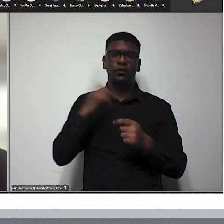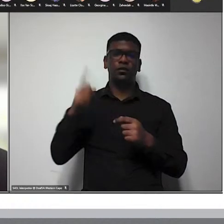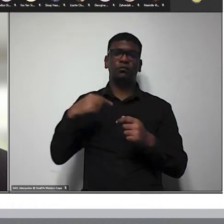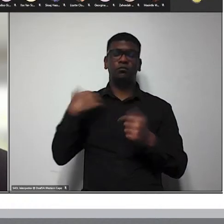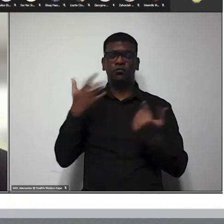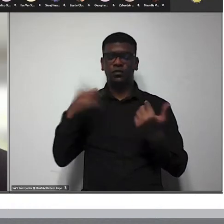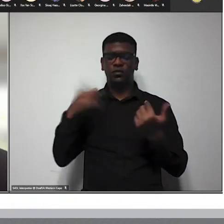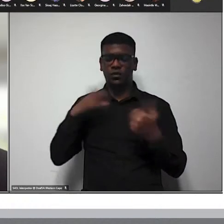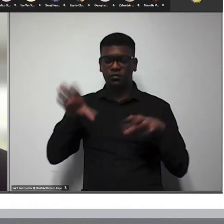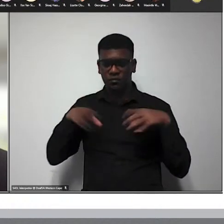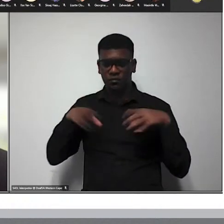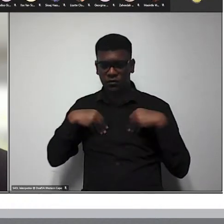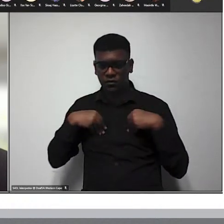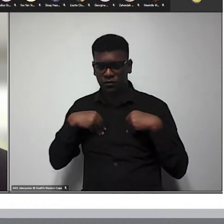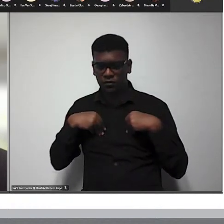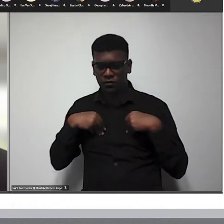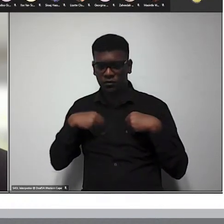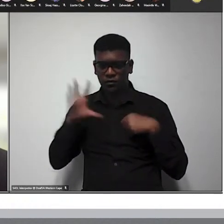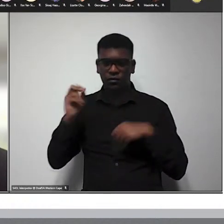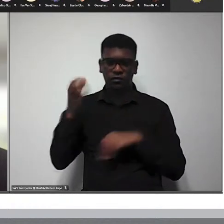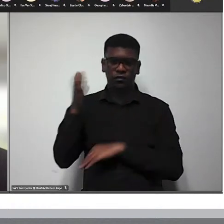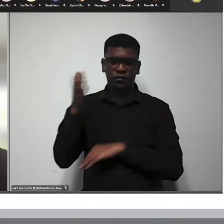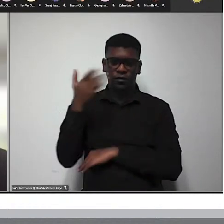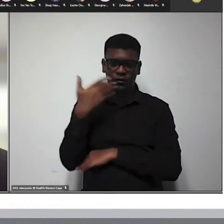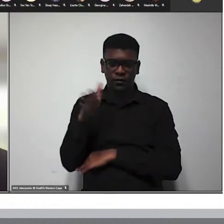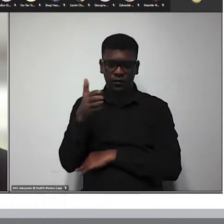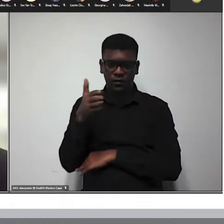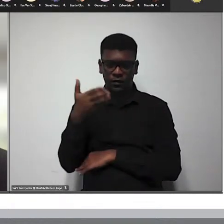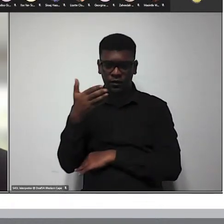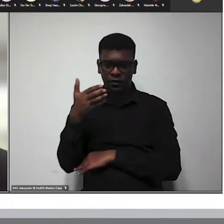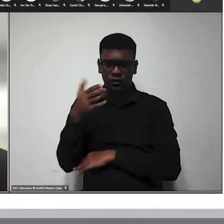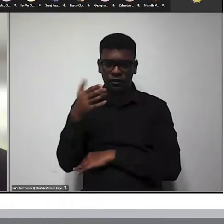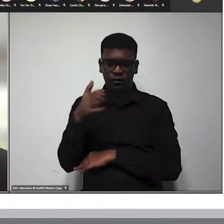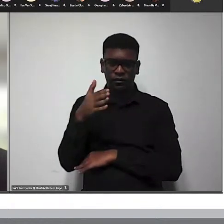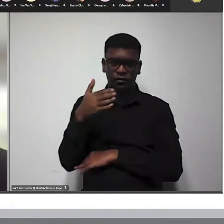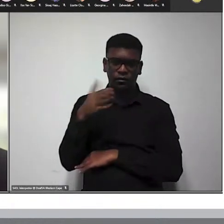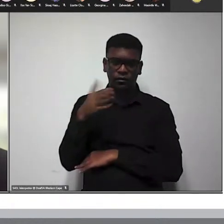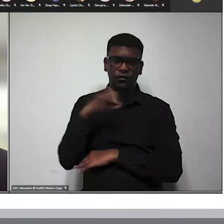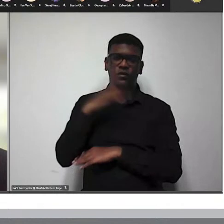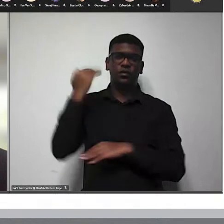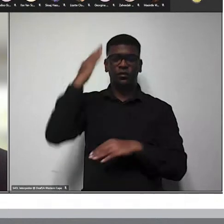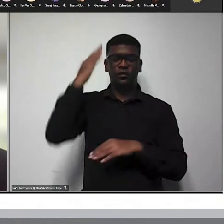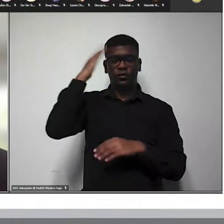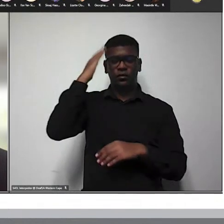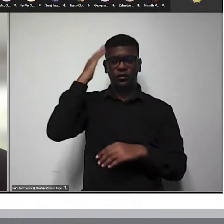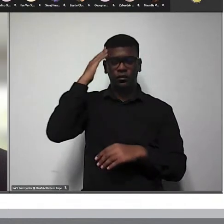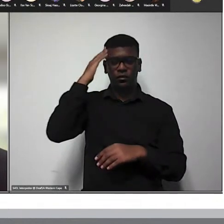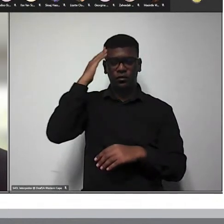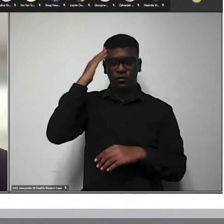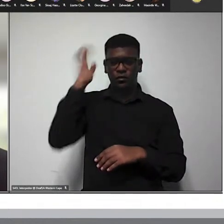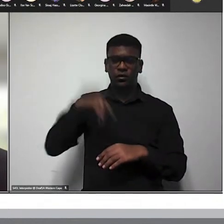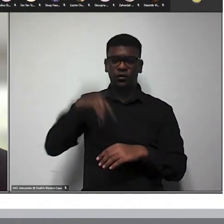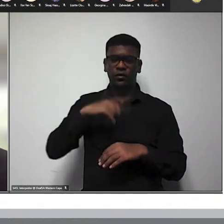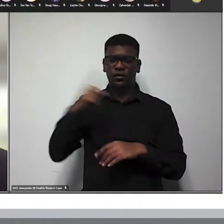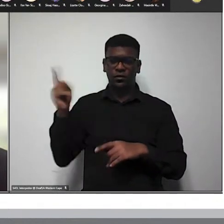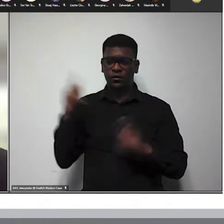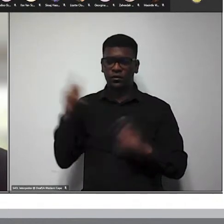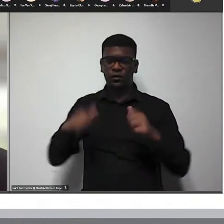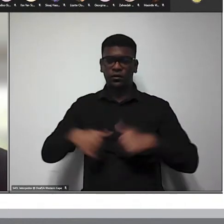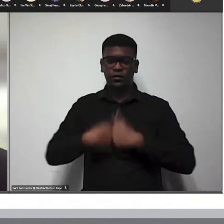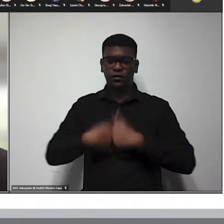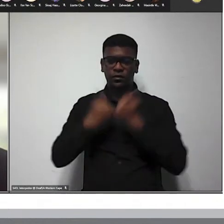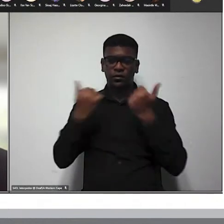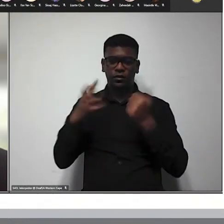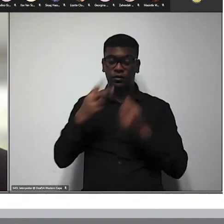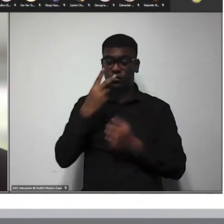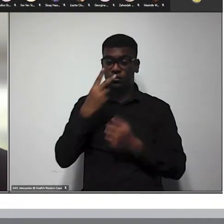appreciate that they have been flagged with us. One would also would like to know, in terms of dealing with these particular challenges, specifically